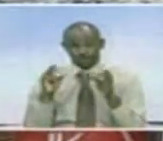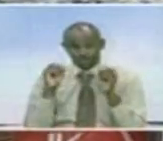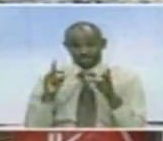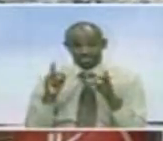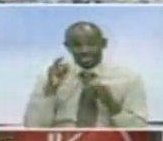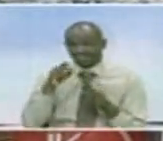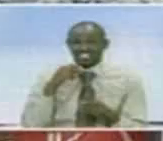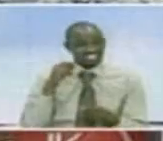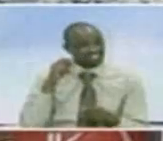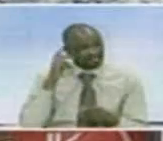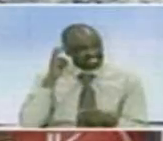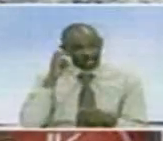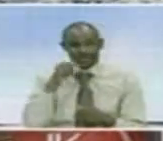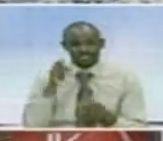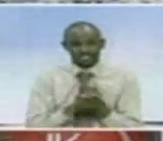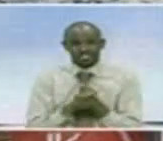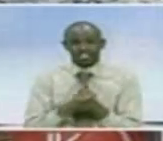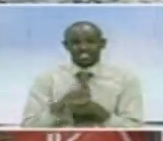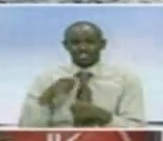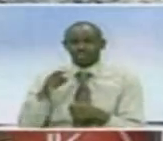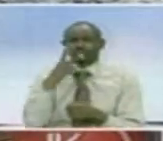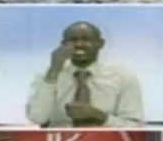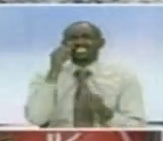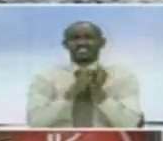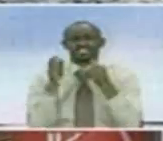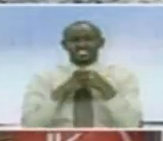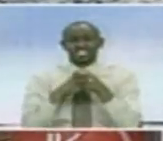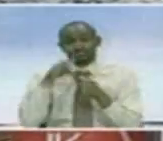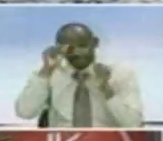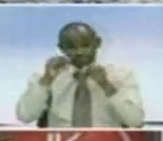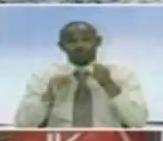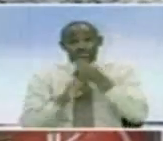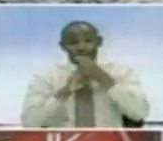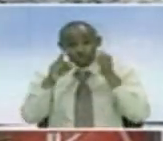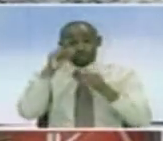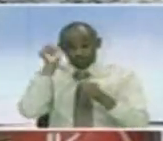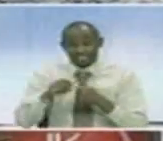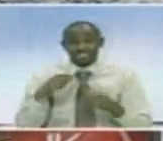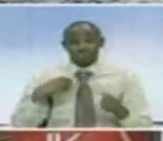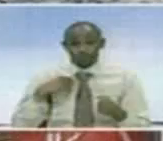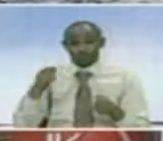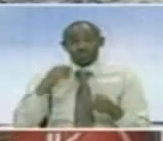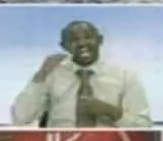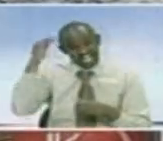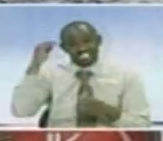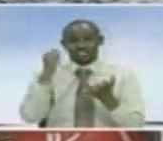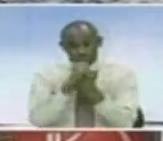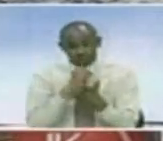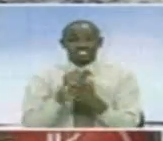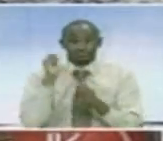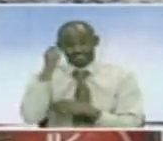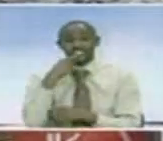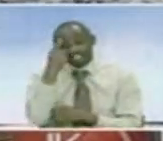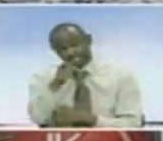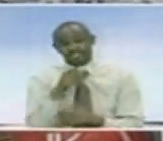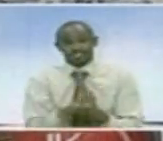I didn't hear the first part, but the second part says, why don't you know, in 2017, he would support you. You should run for the highest office in this land. That's what he's